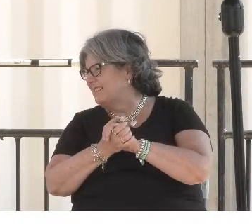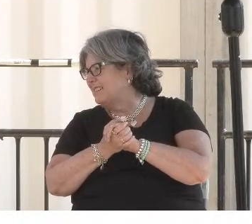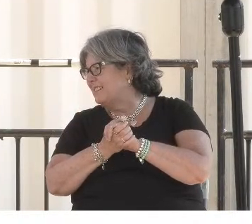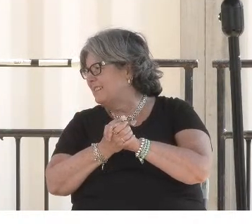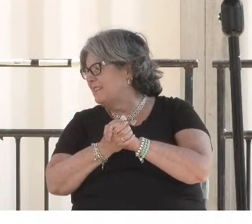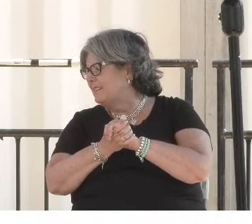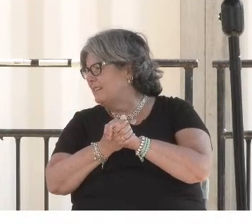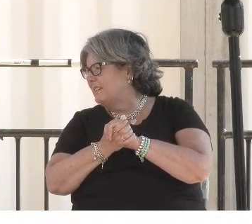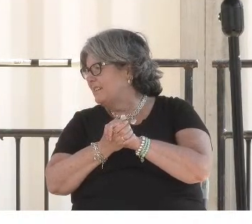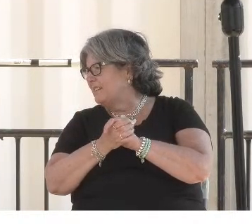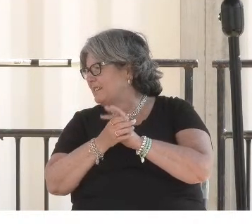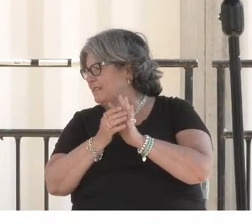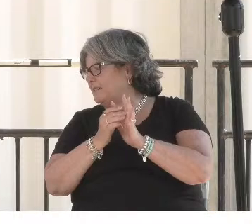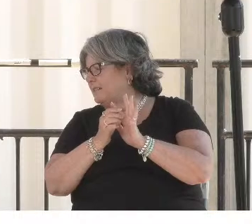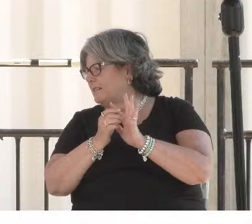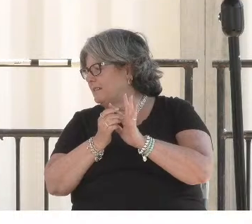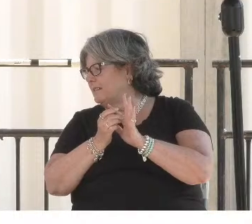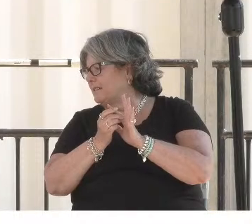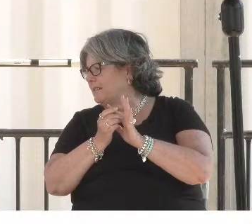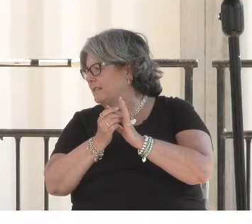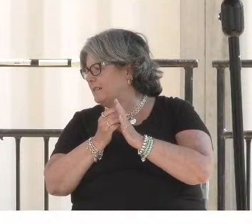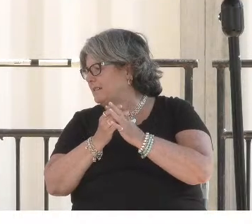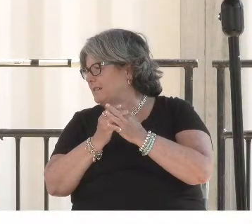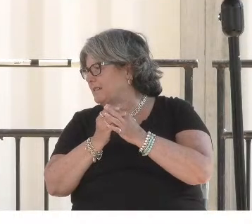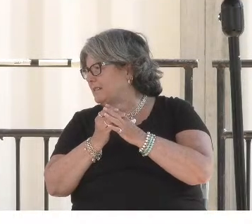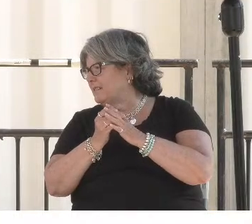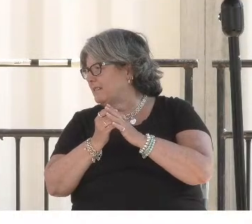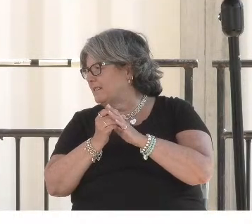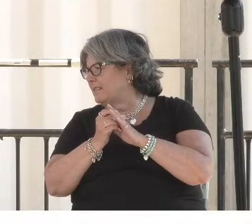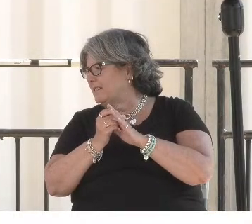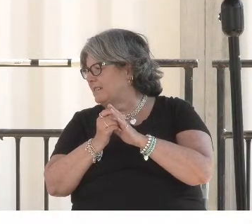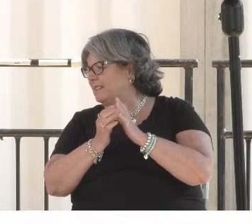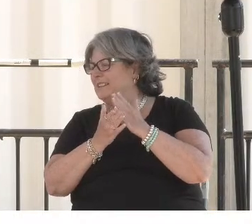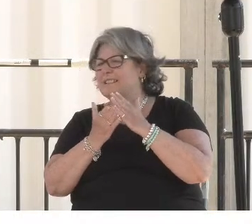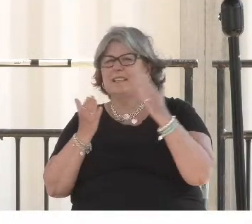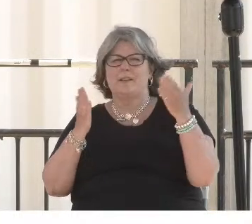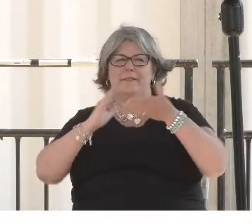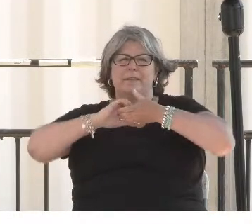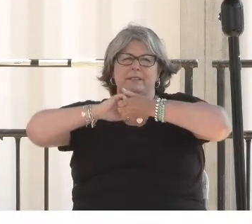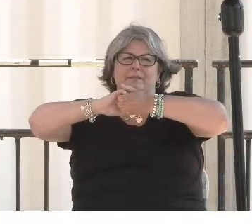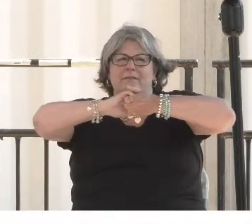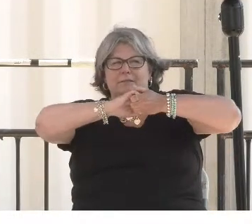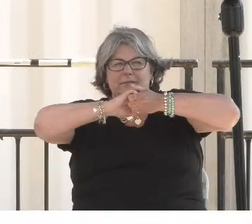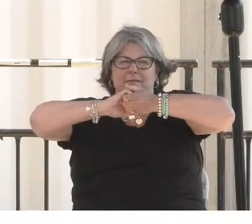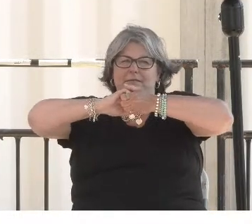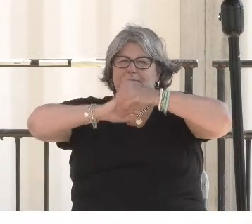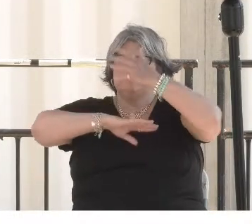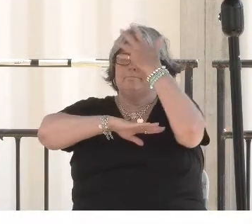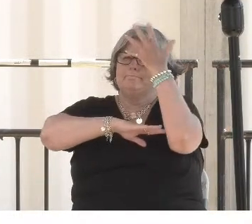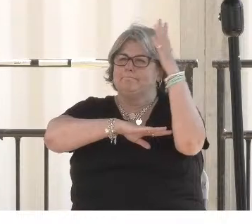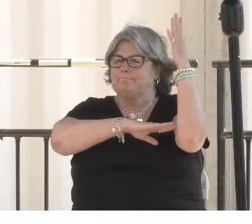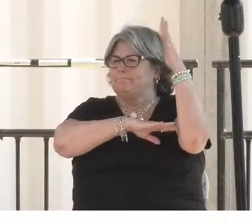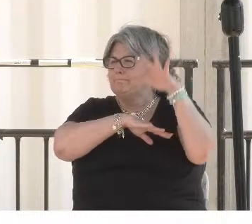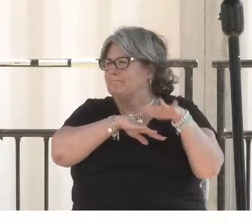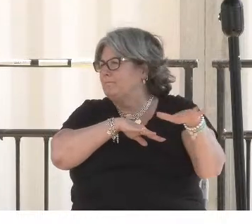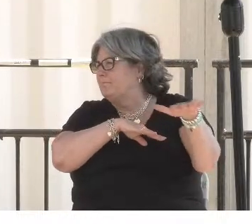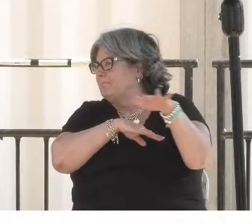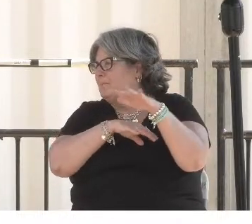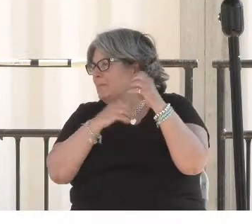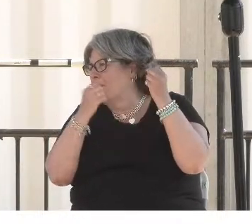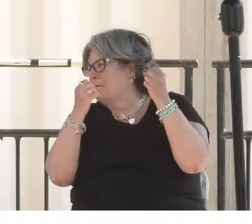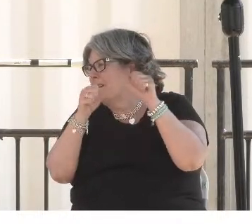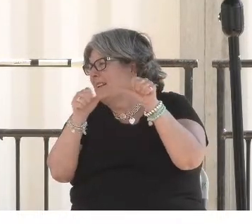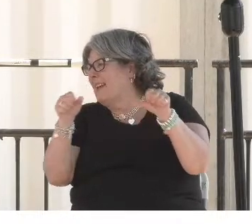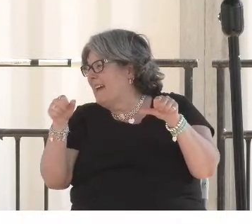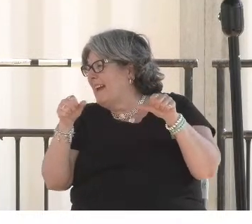Working in collaboration with nature, something that we have found out where we are, we have many areas